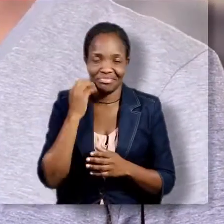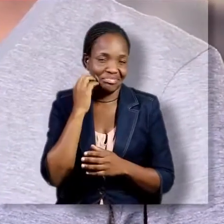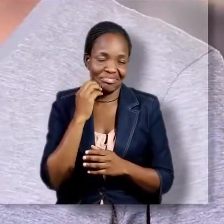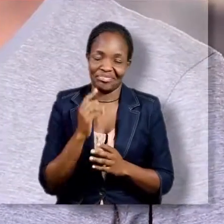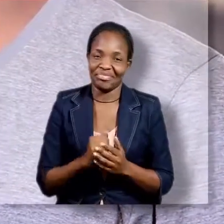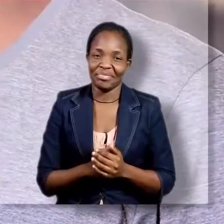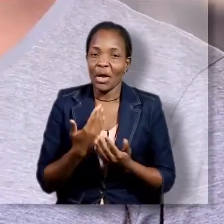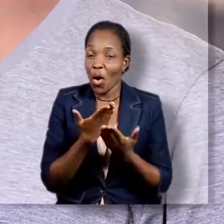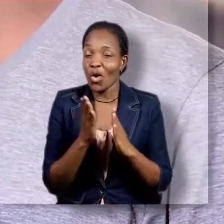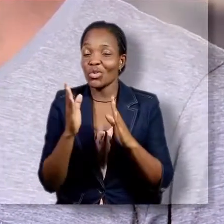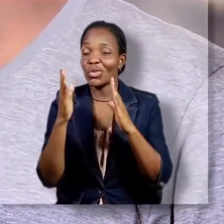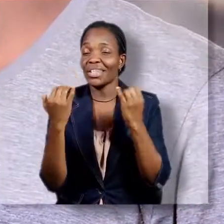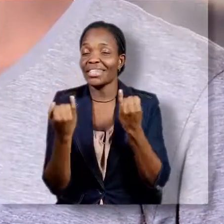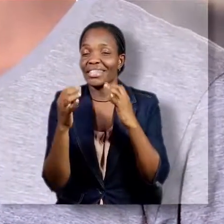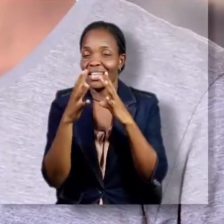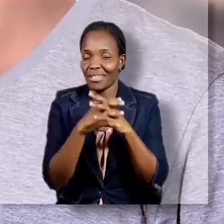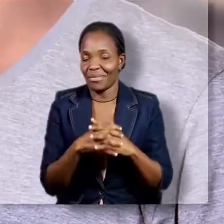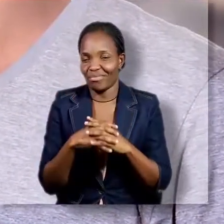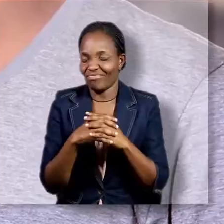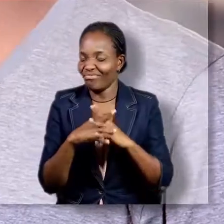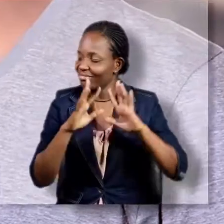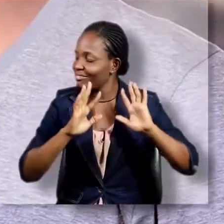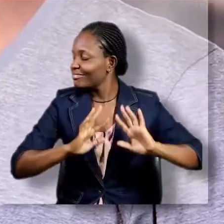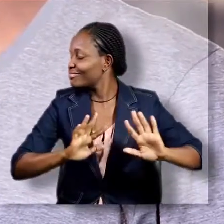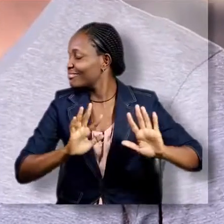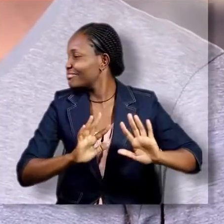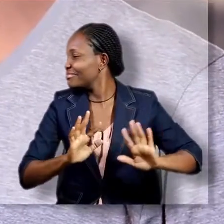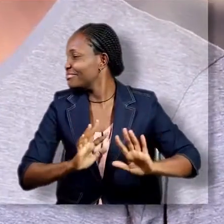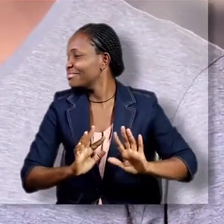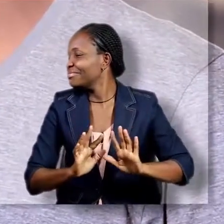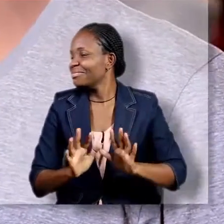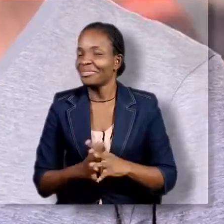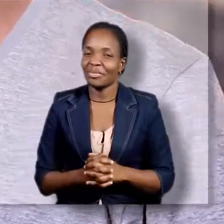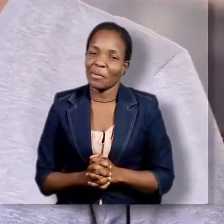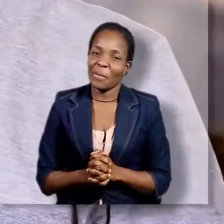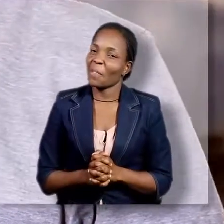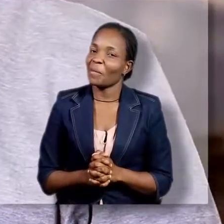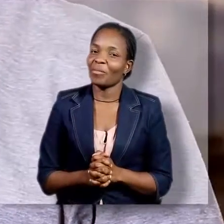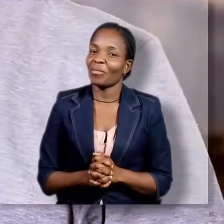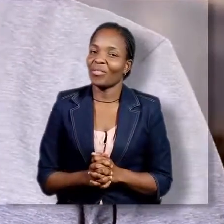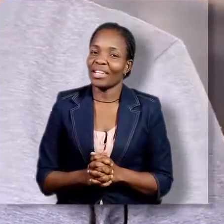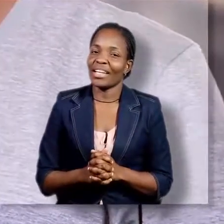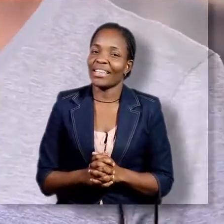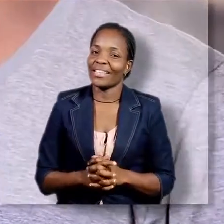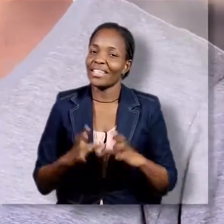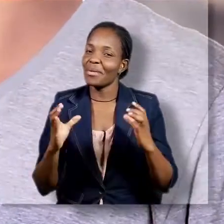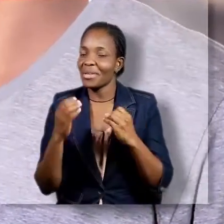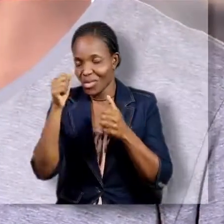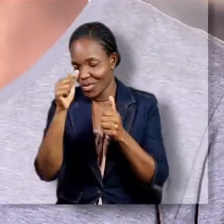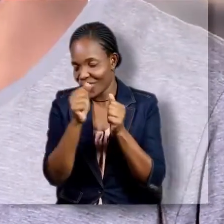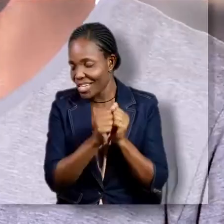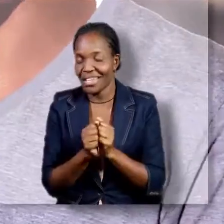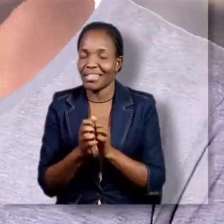Don't know. Let us all unite and I don't know what's the second one. Fine. Okay. Celebrate together.